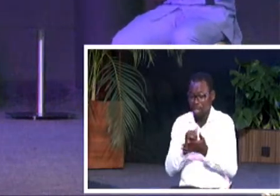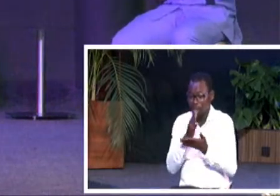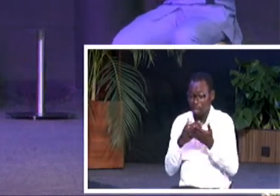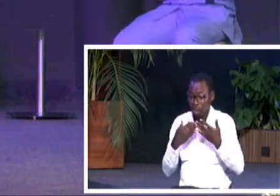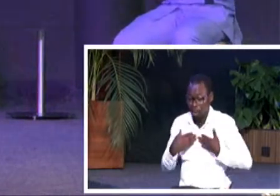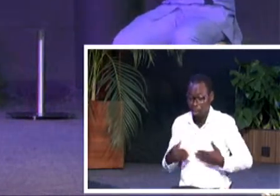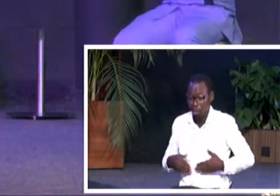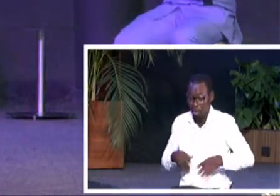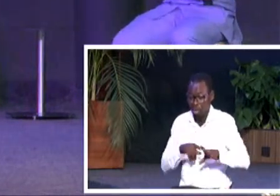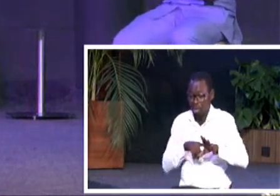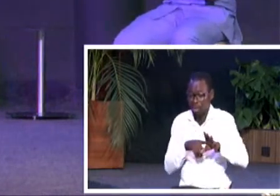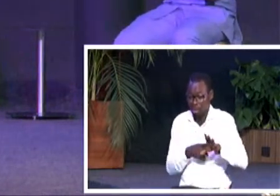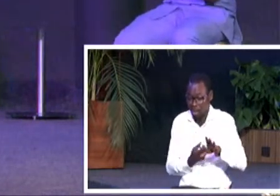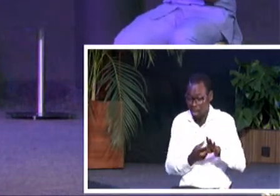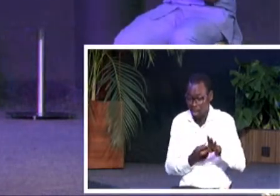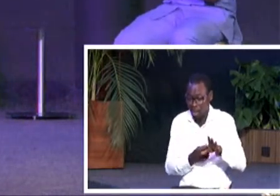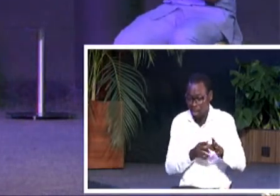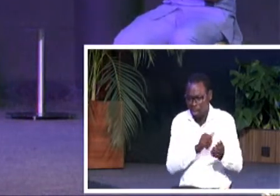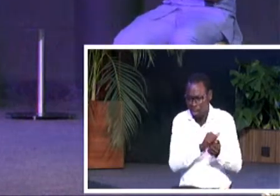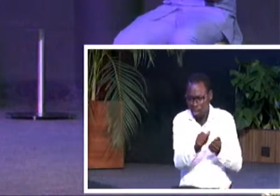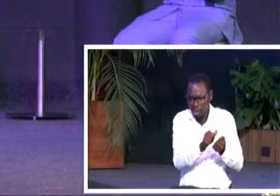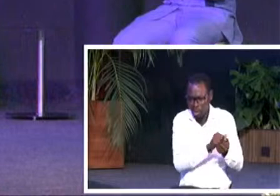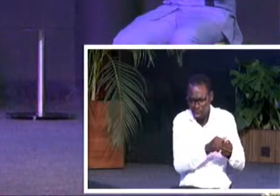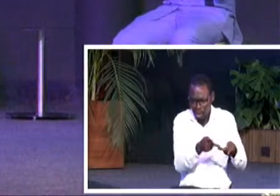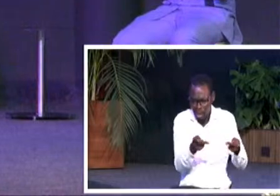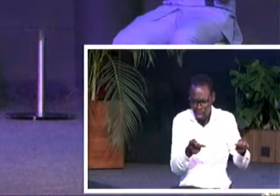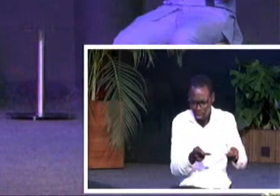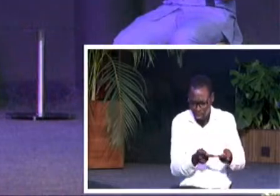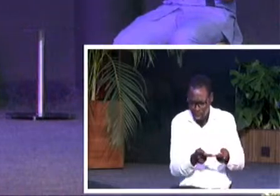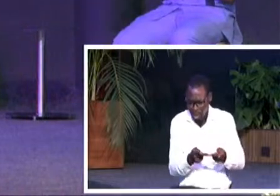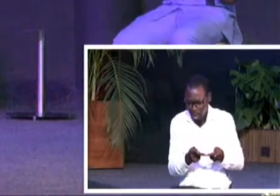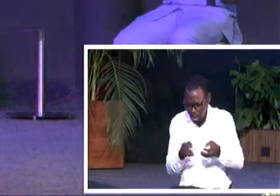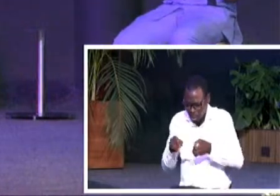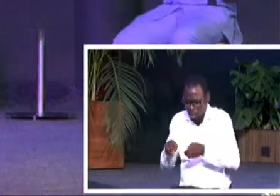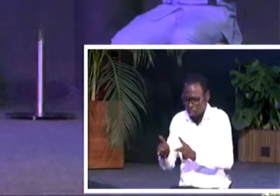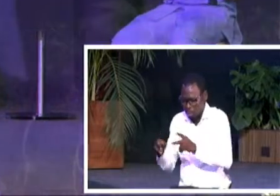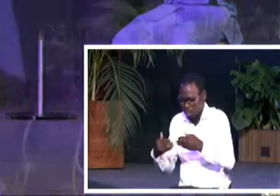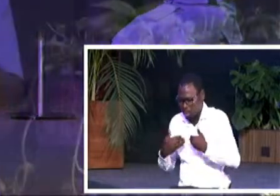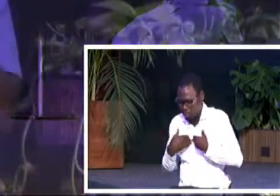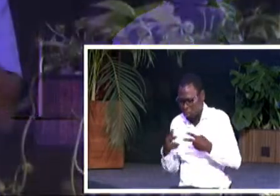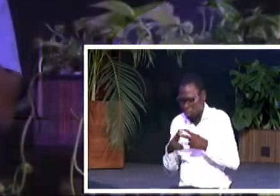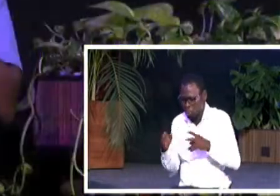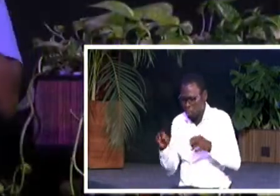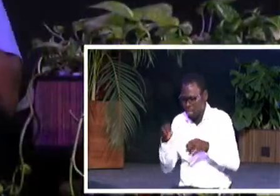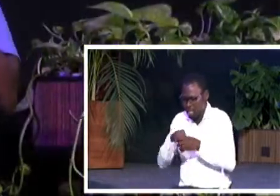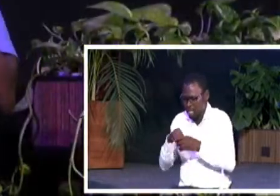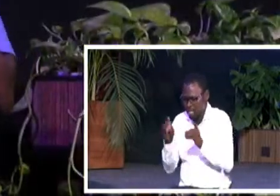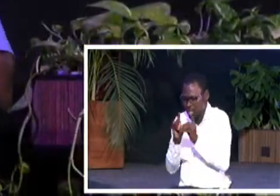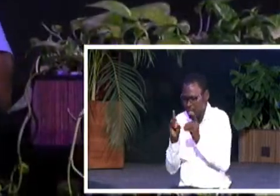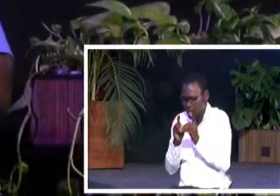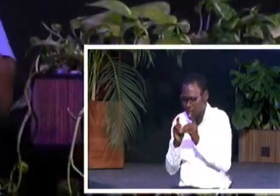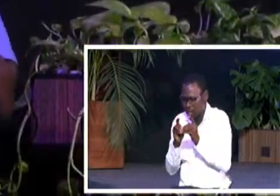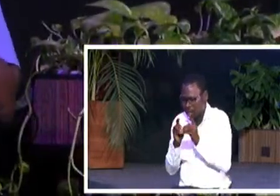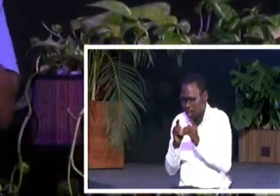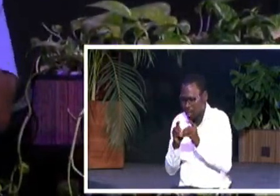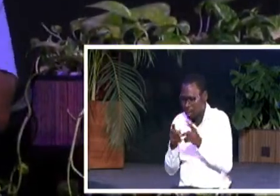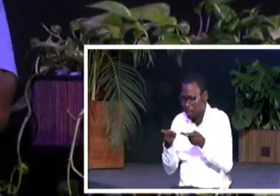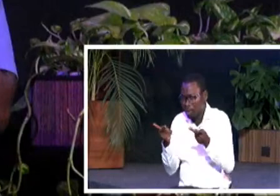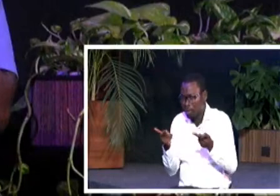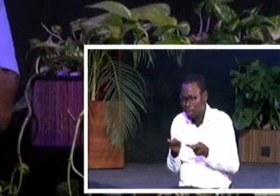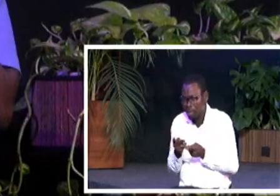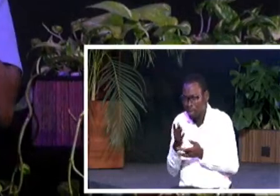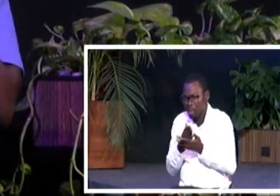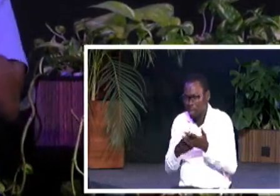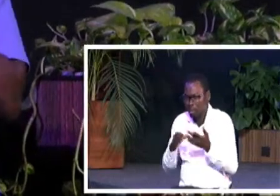space, and they've eaten their cake. So even in the digital space, those of us doing social